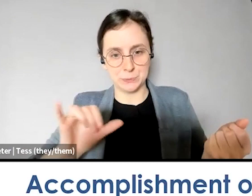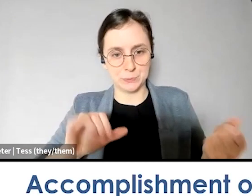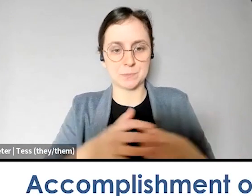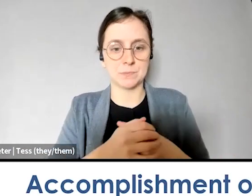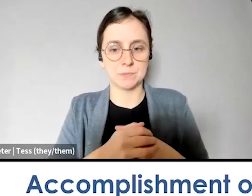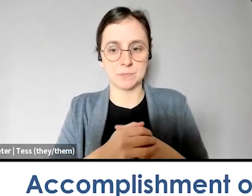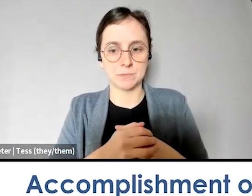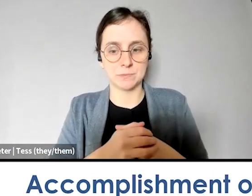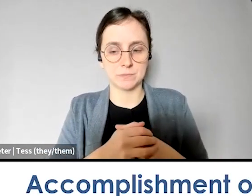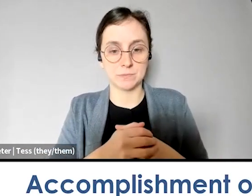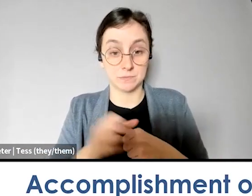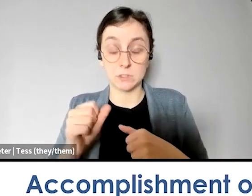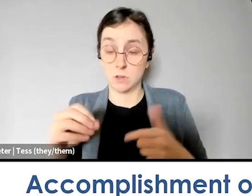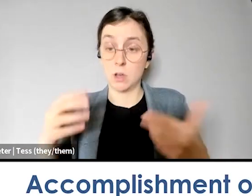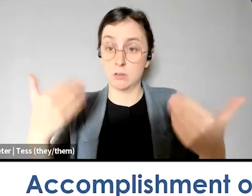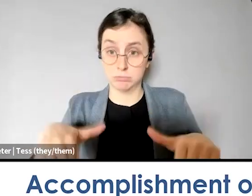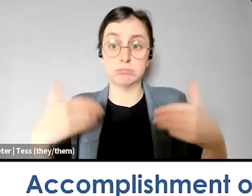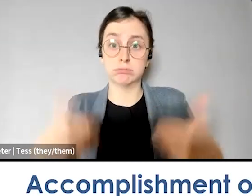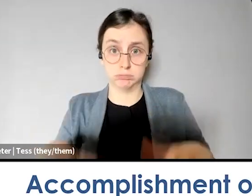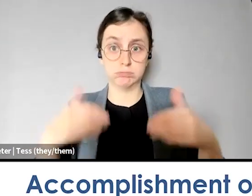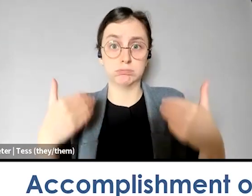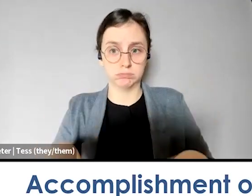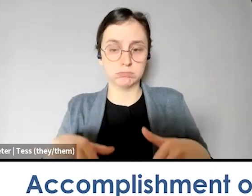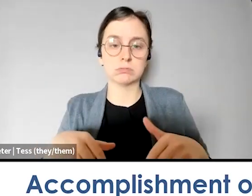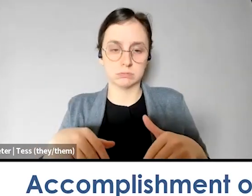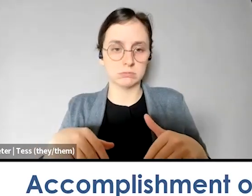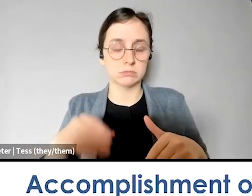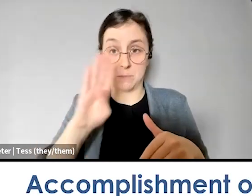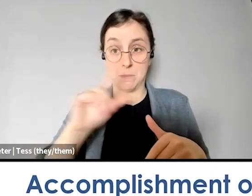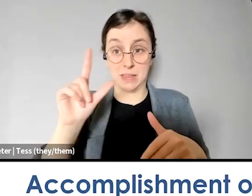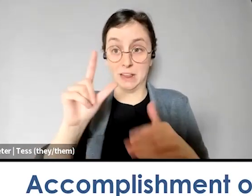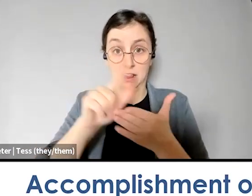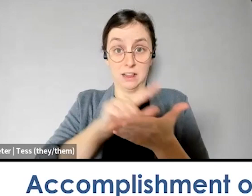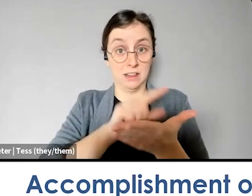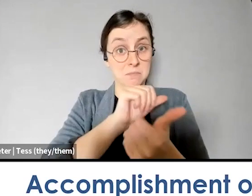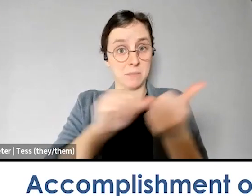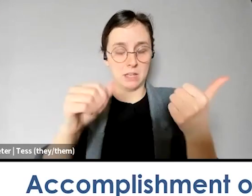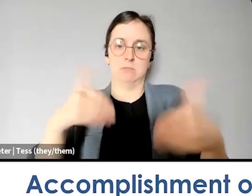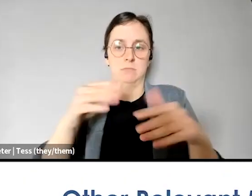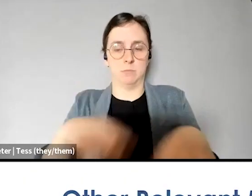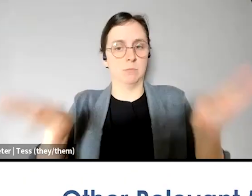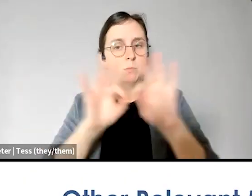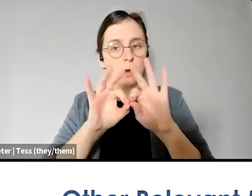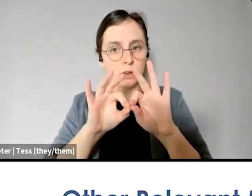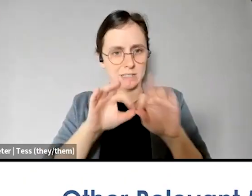Anita talked about. So it was a pretty comprehensive and important bill. Next slide, please.